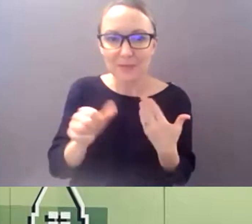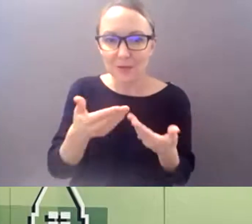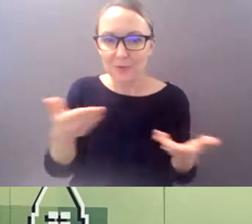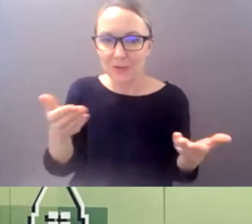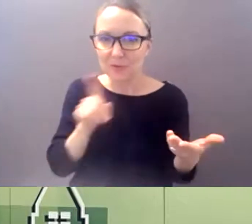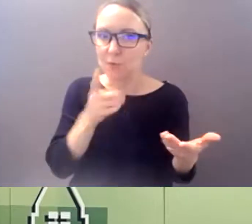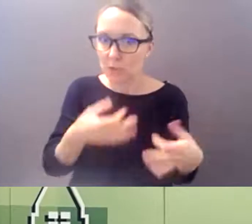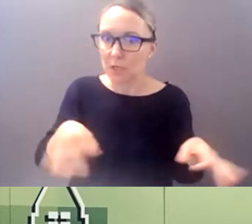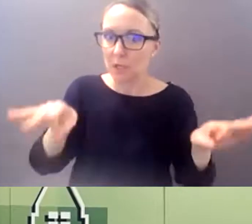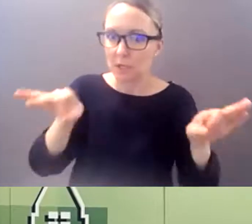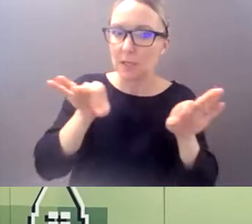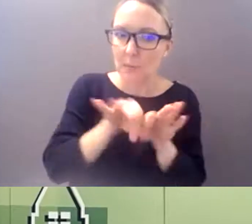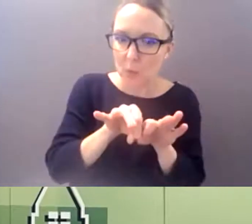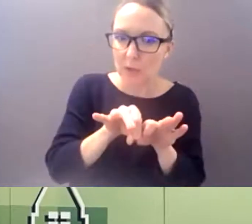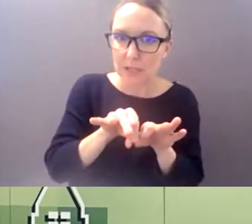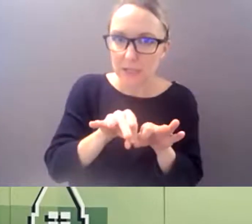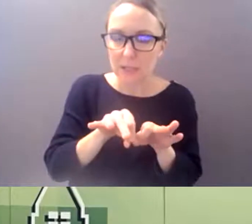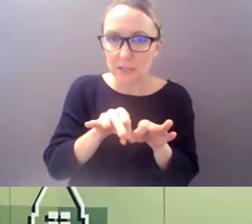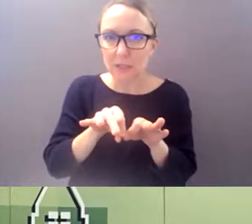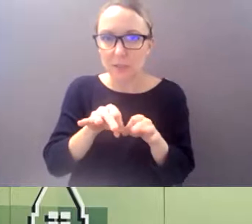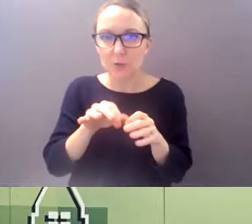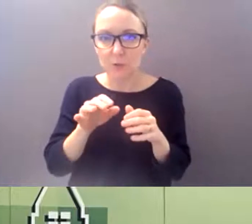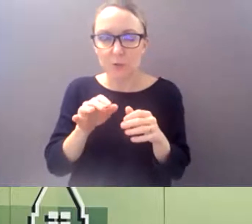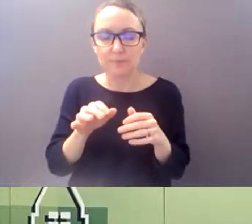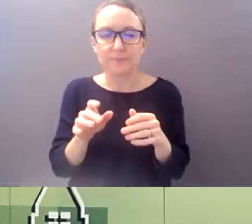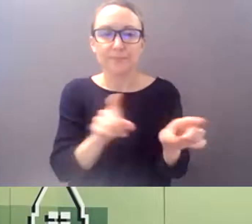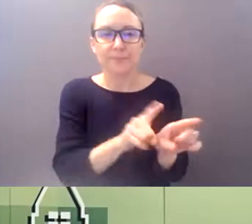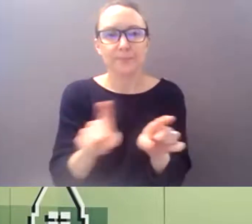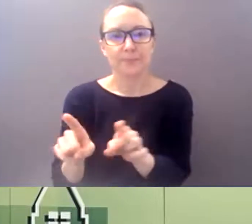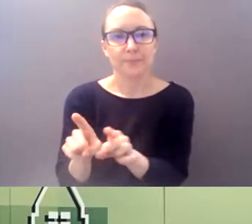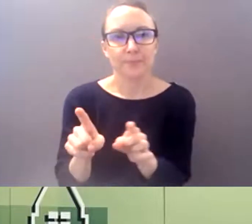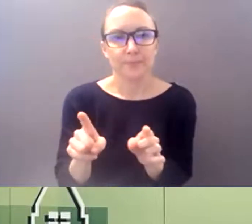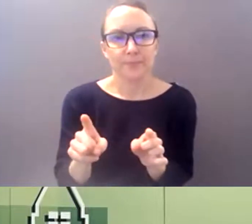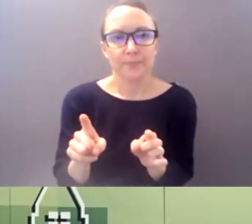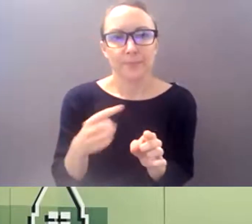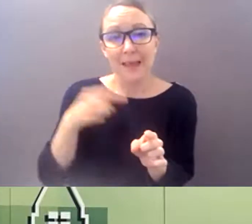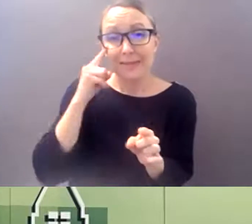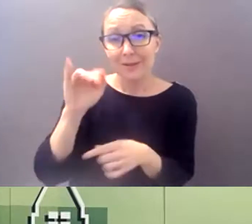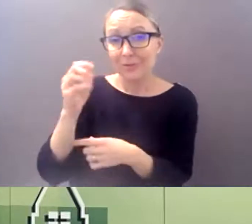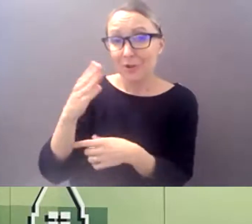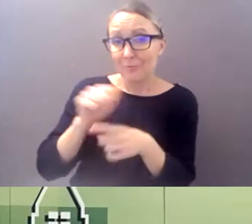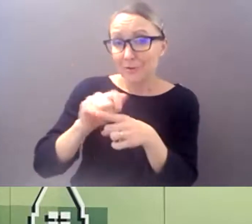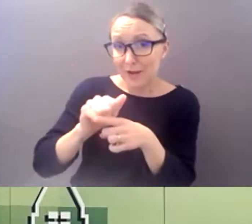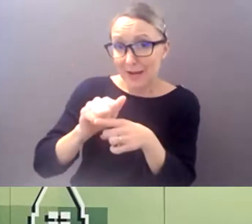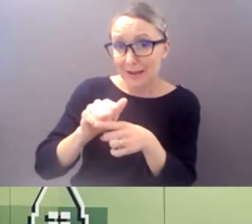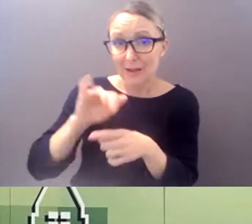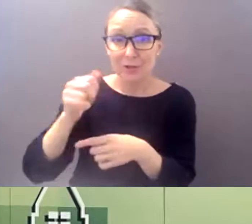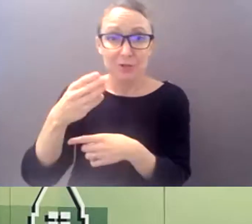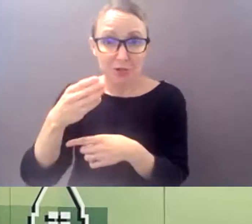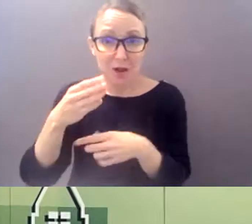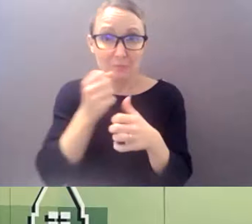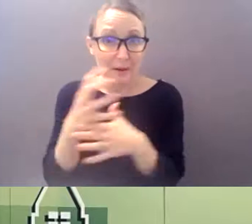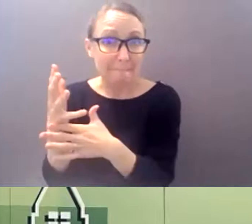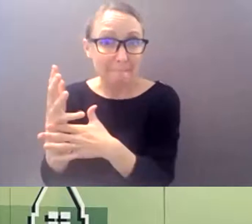important to augmenting some of that. I also think the job training and job readiness is part of that for